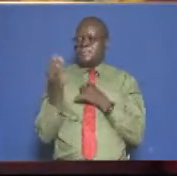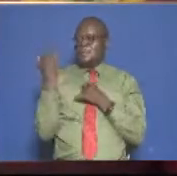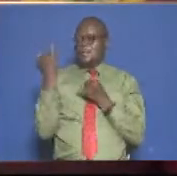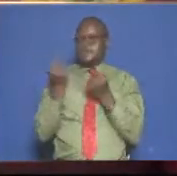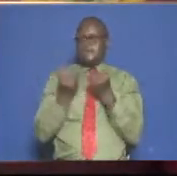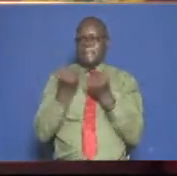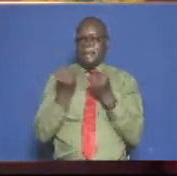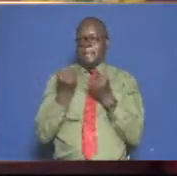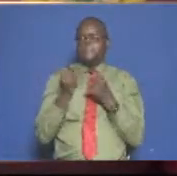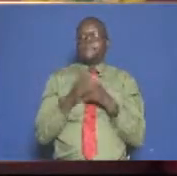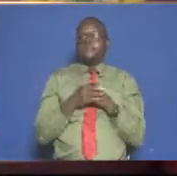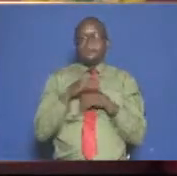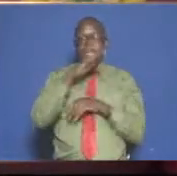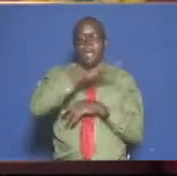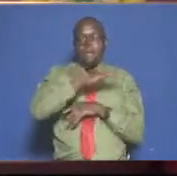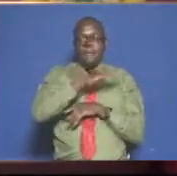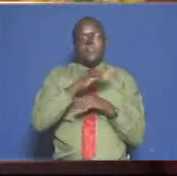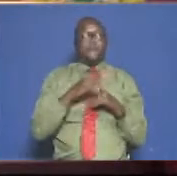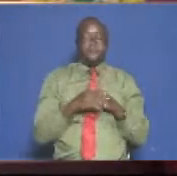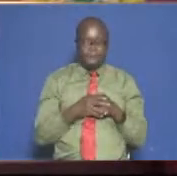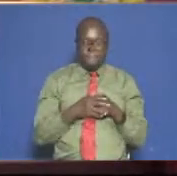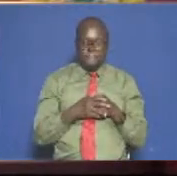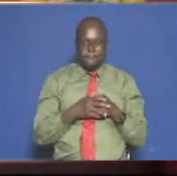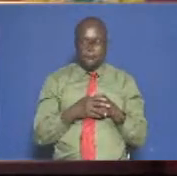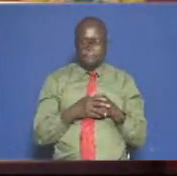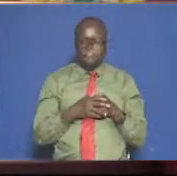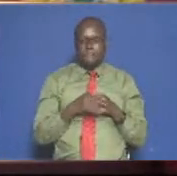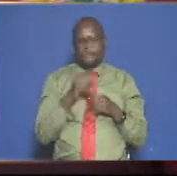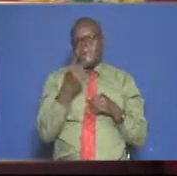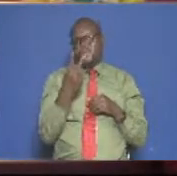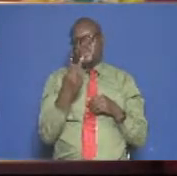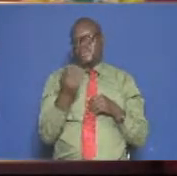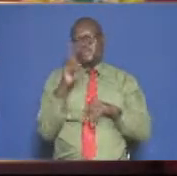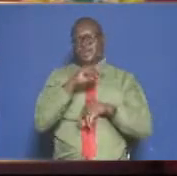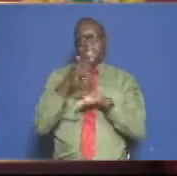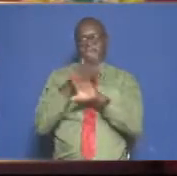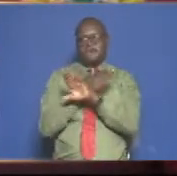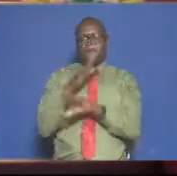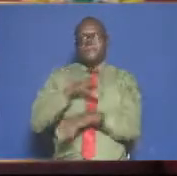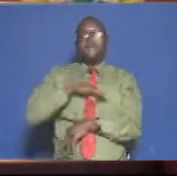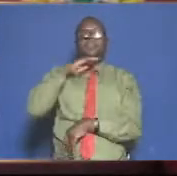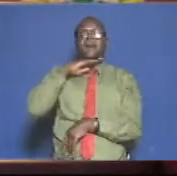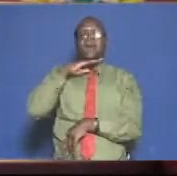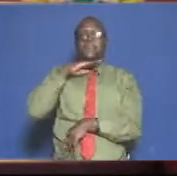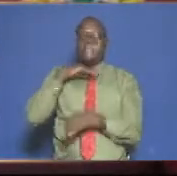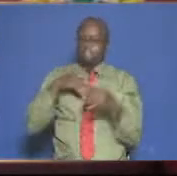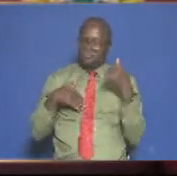last week, in the evening, I think 1 or 2 days before he passed on phone.